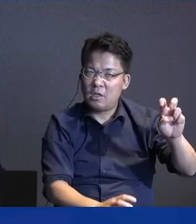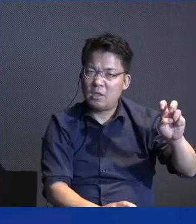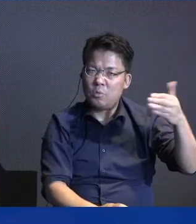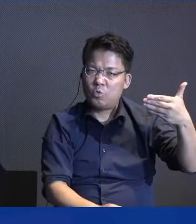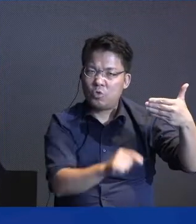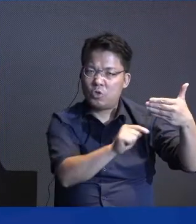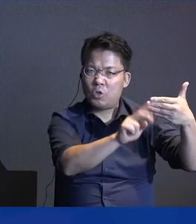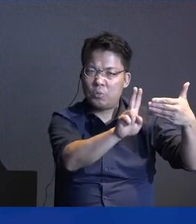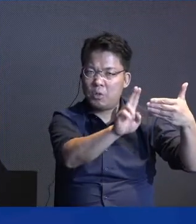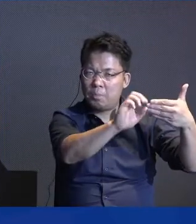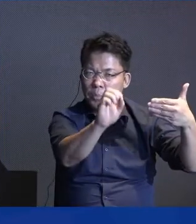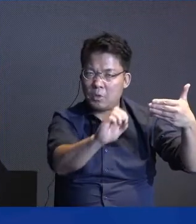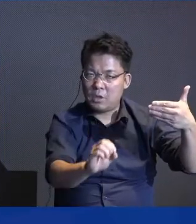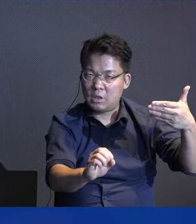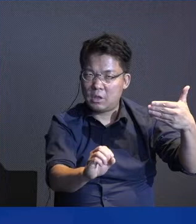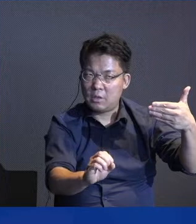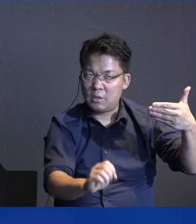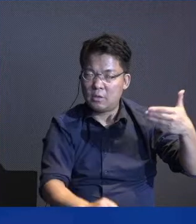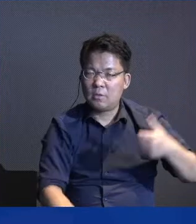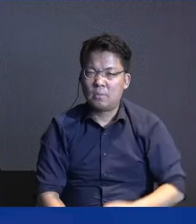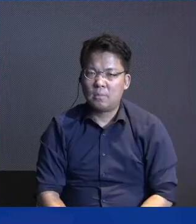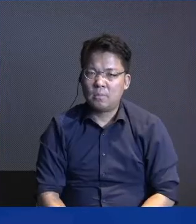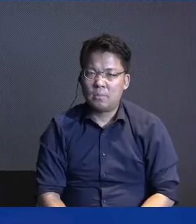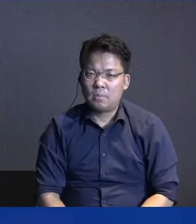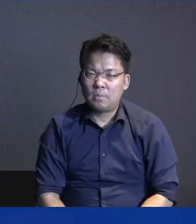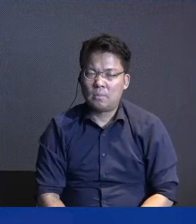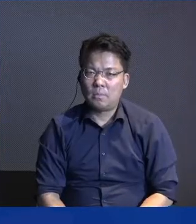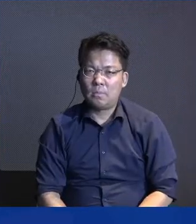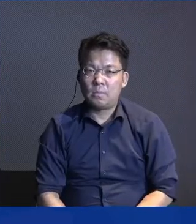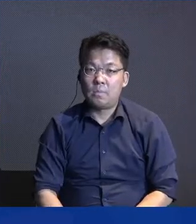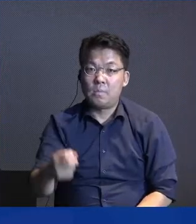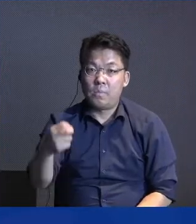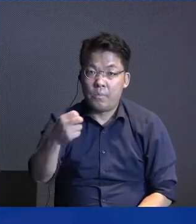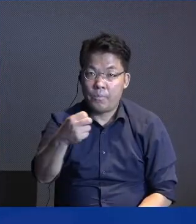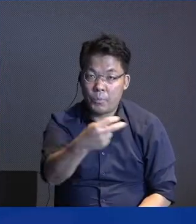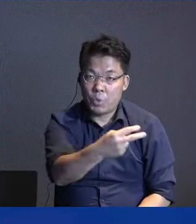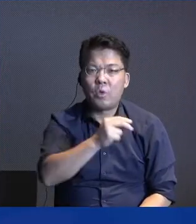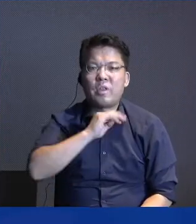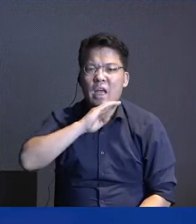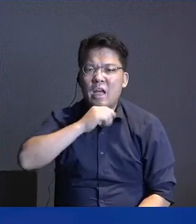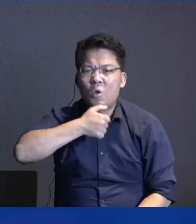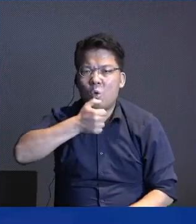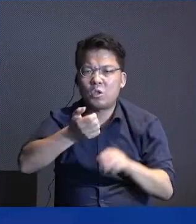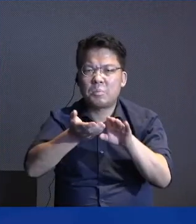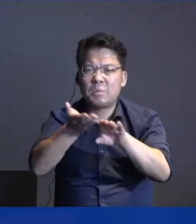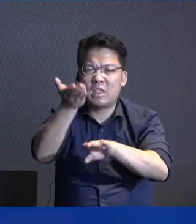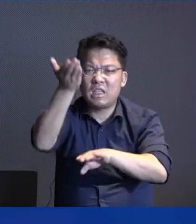And when we get to older adults, it becomes over 38%,